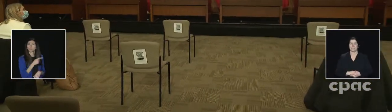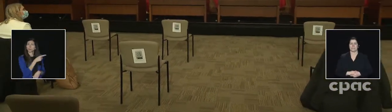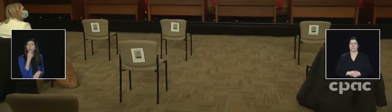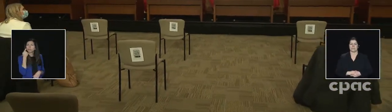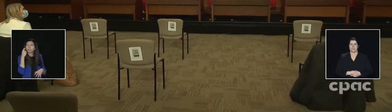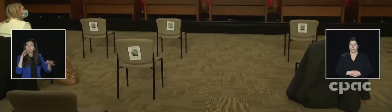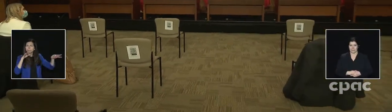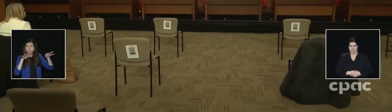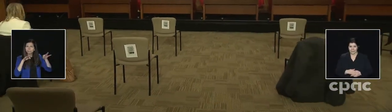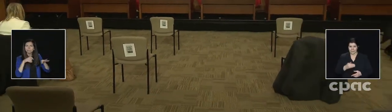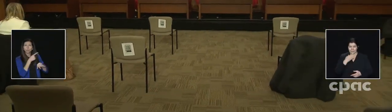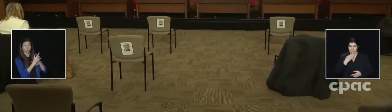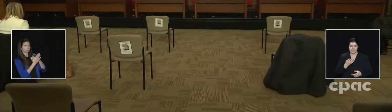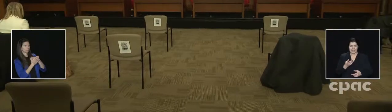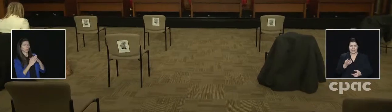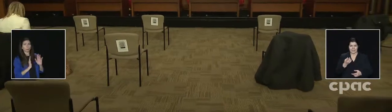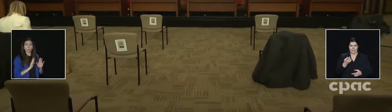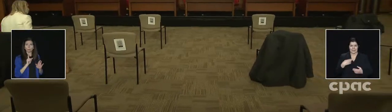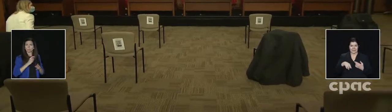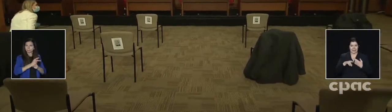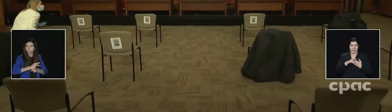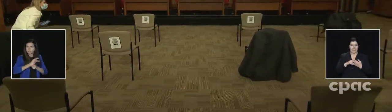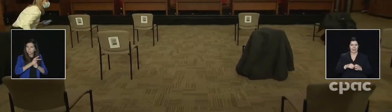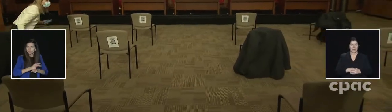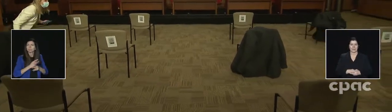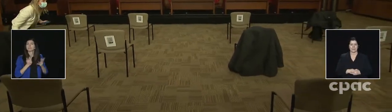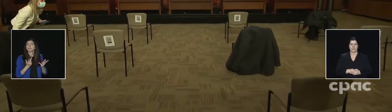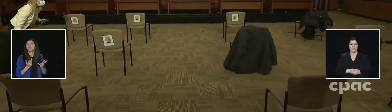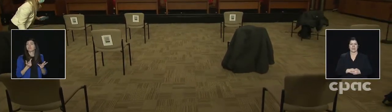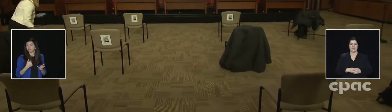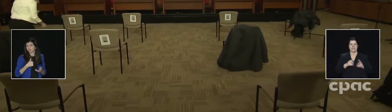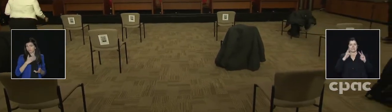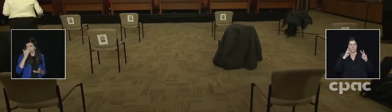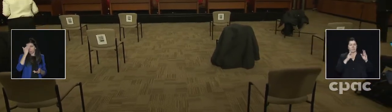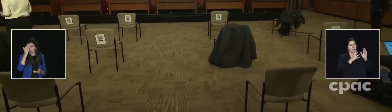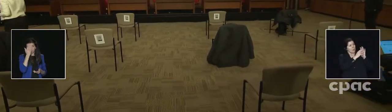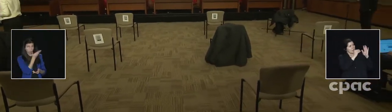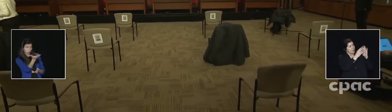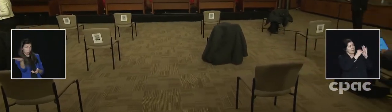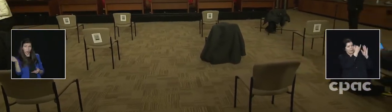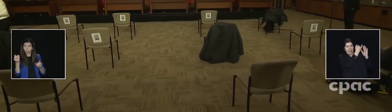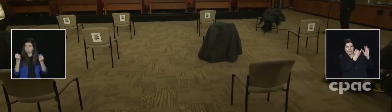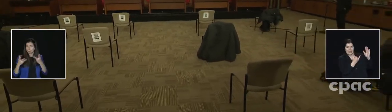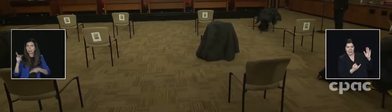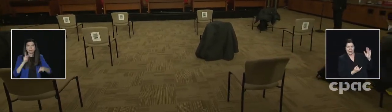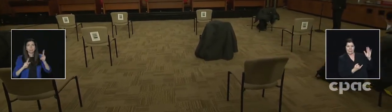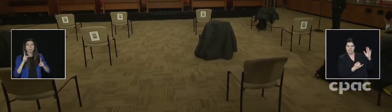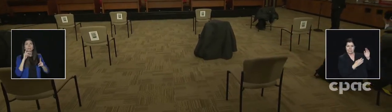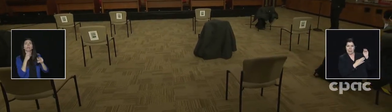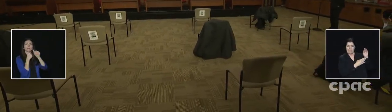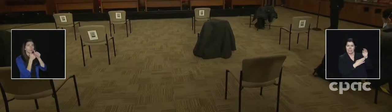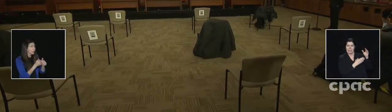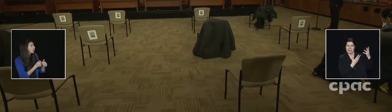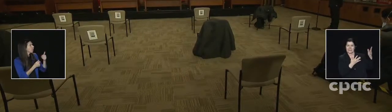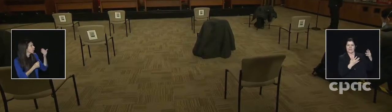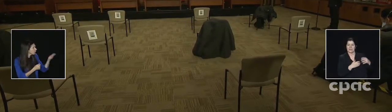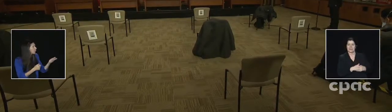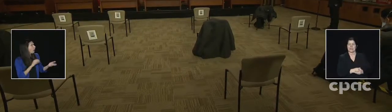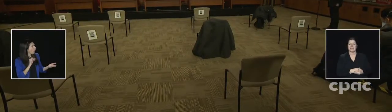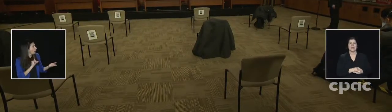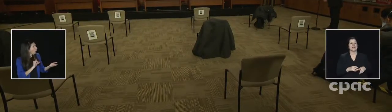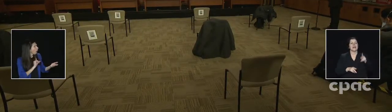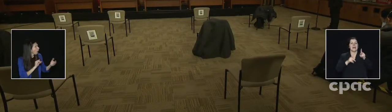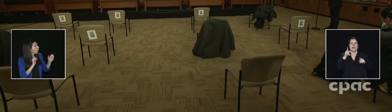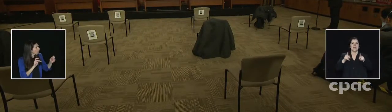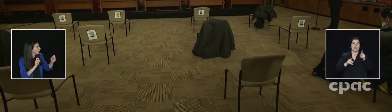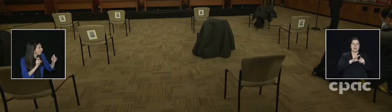presented and the warning of prudence, there are a number of Canadians who have followed a lot of these briefings and who've done everything you've said, got double vaxxed, and